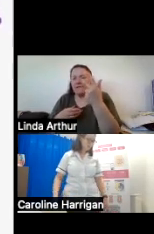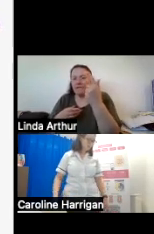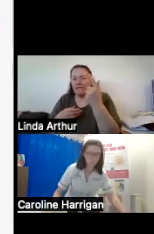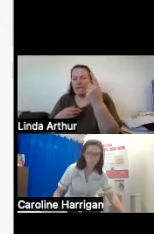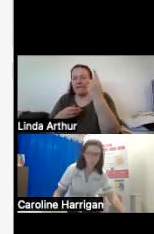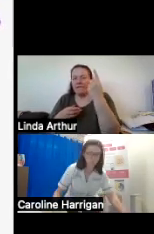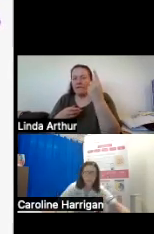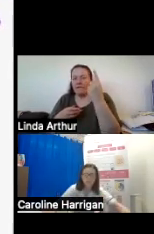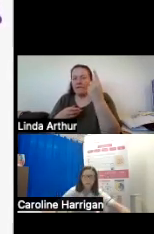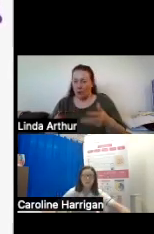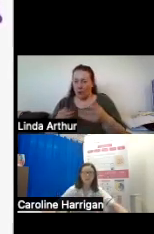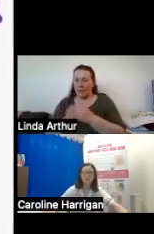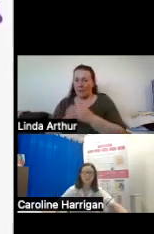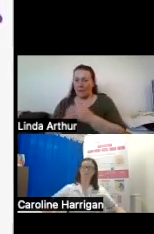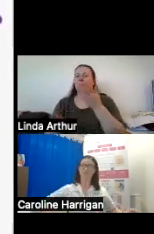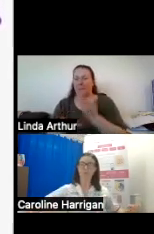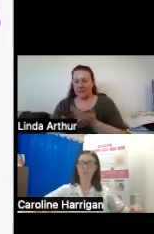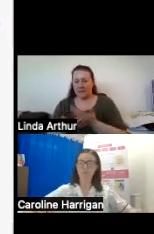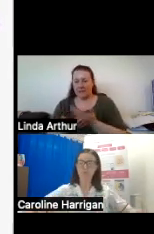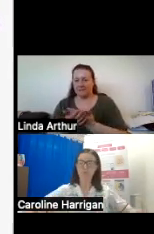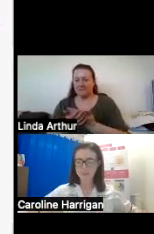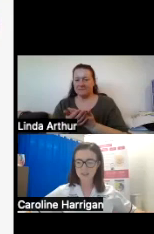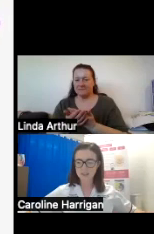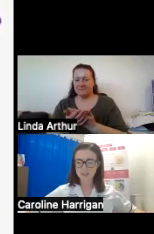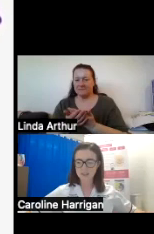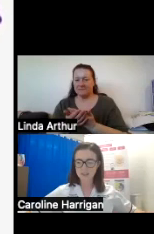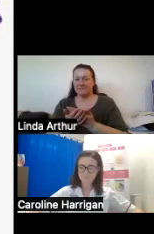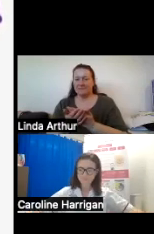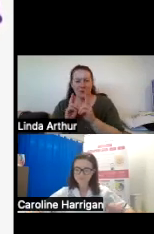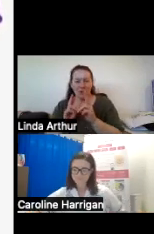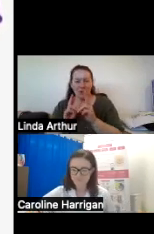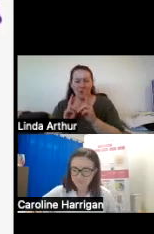And then let go. So we can go back to sitting. I see somebody didn't stand up there.